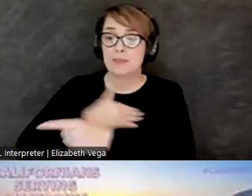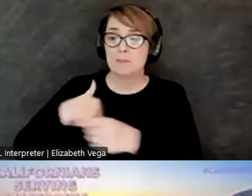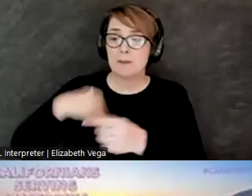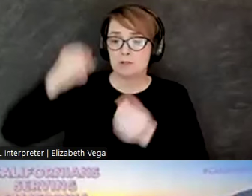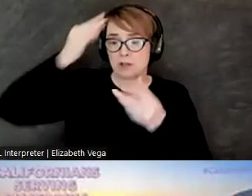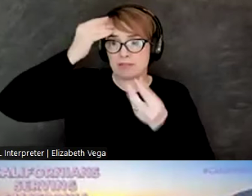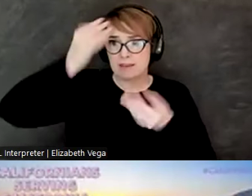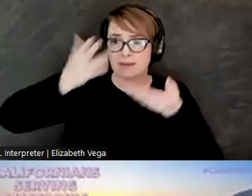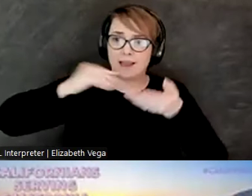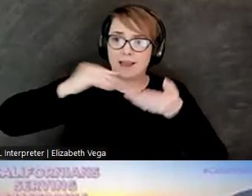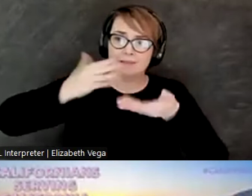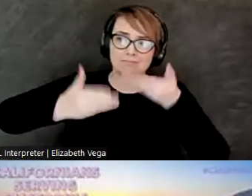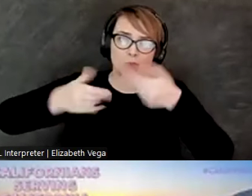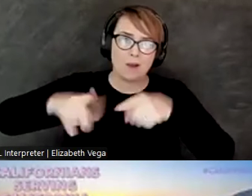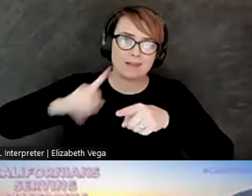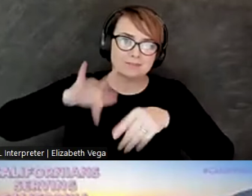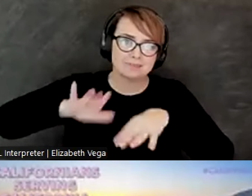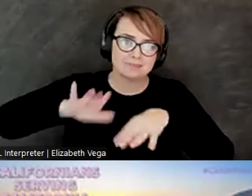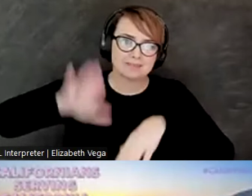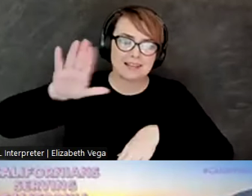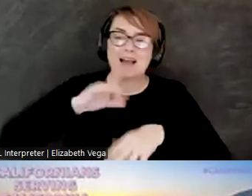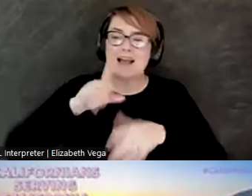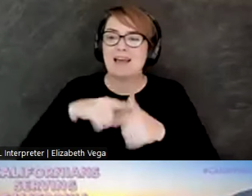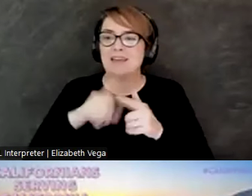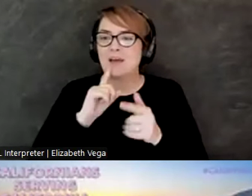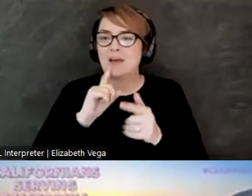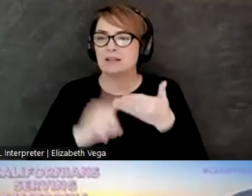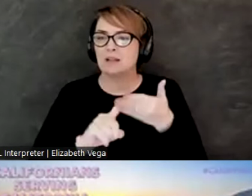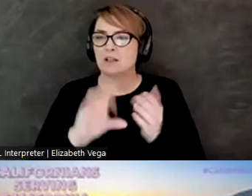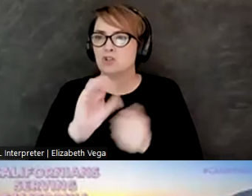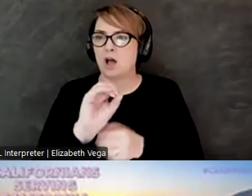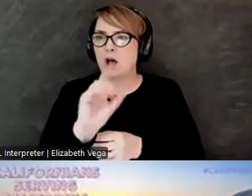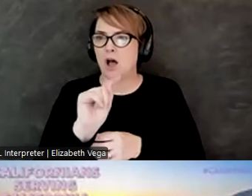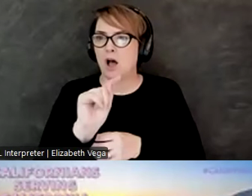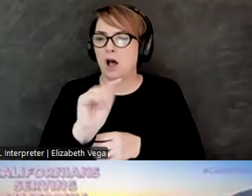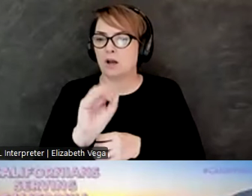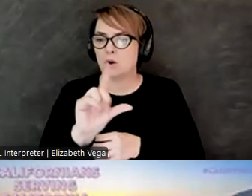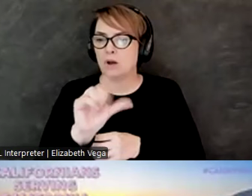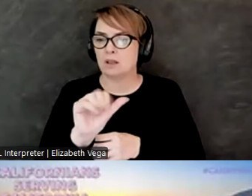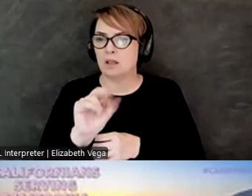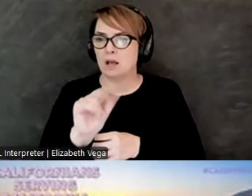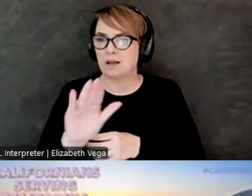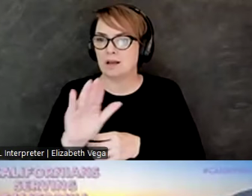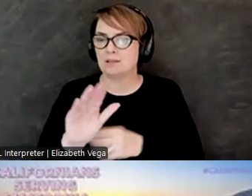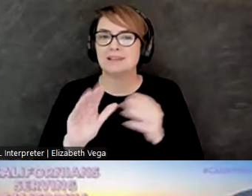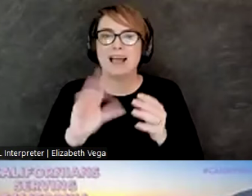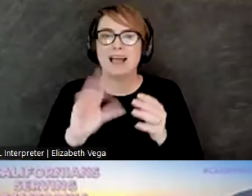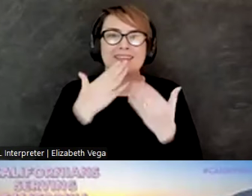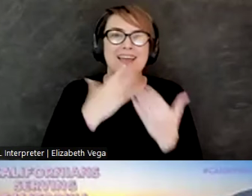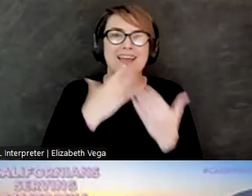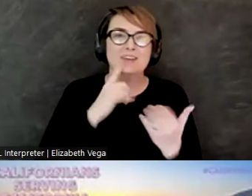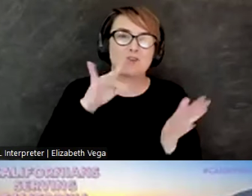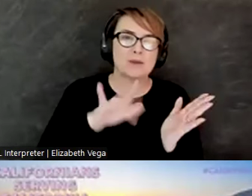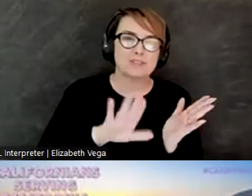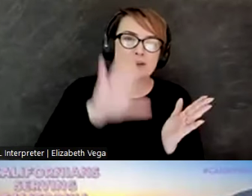acknowledge Otto Lana's input. And Otto, thanks so much for raising your hand, which signals to me to look over to the